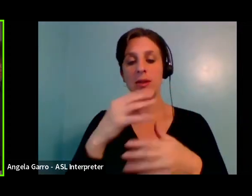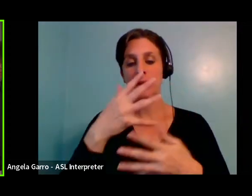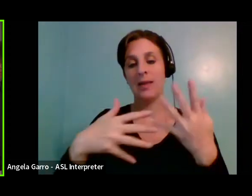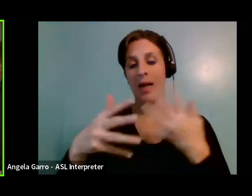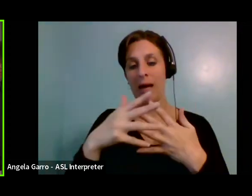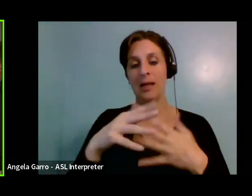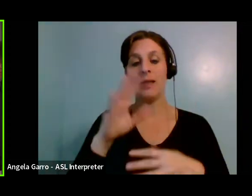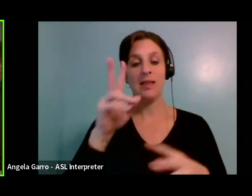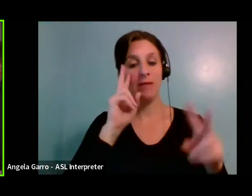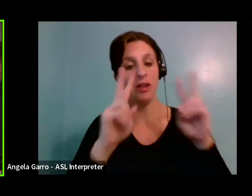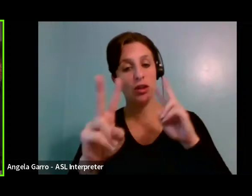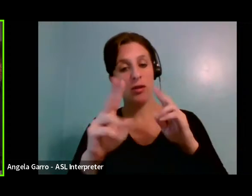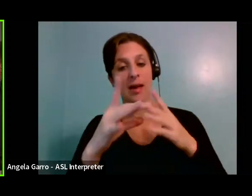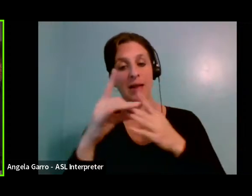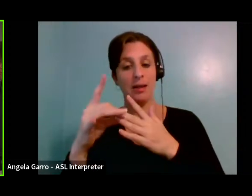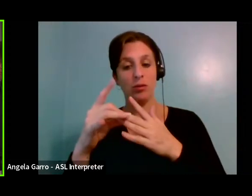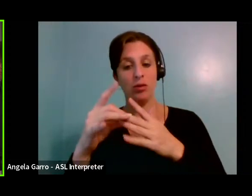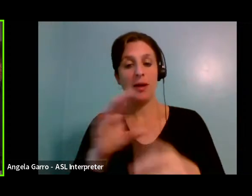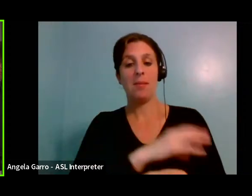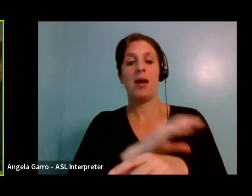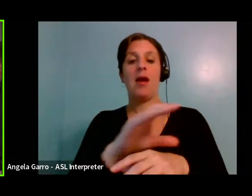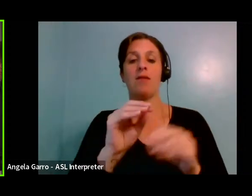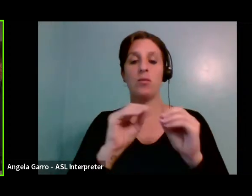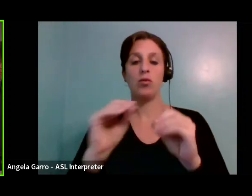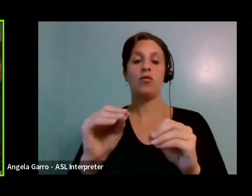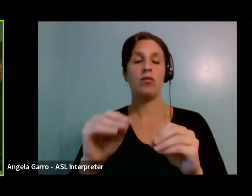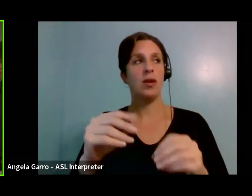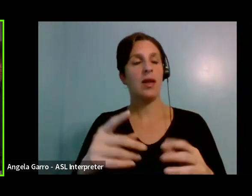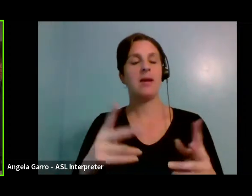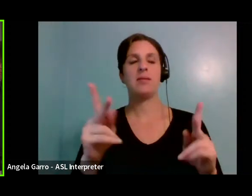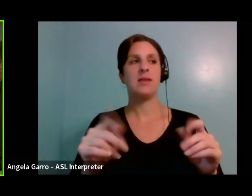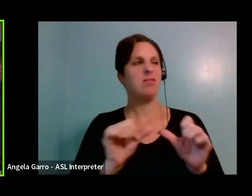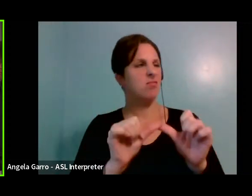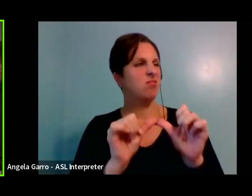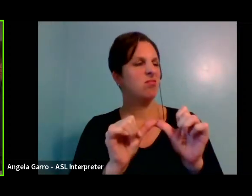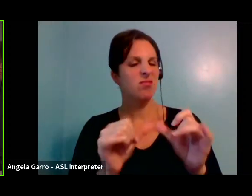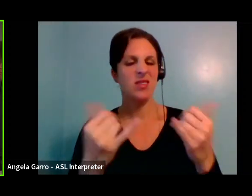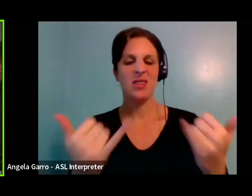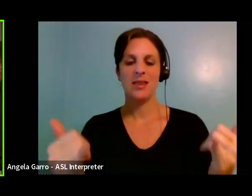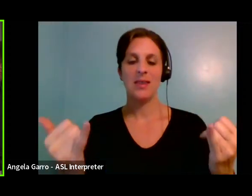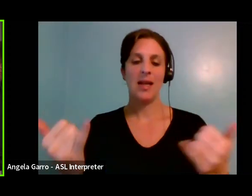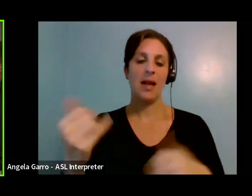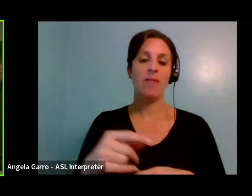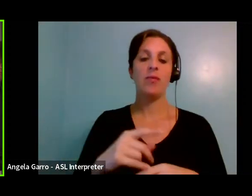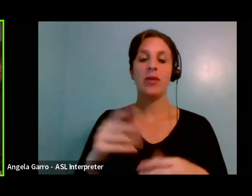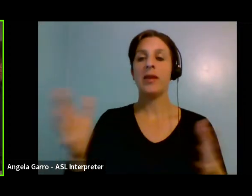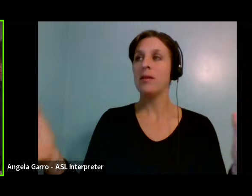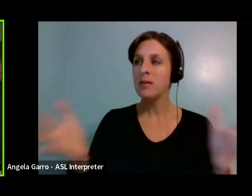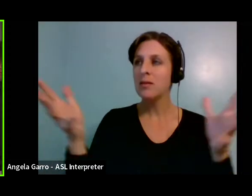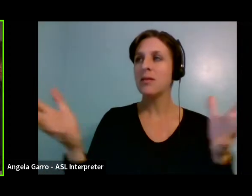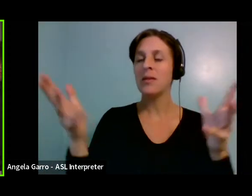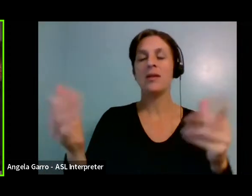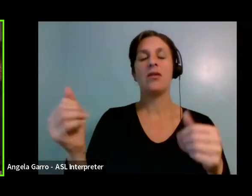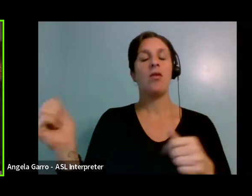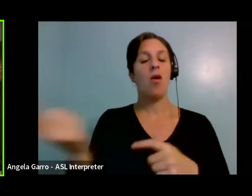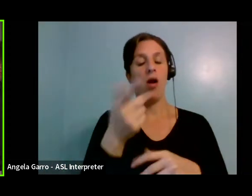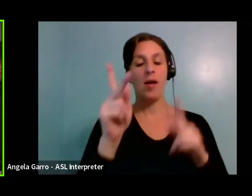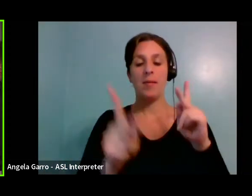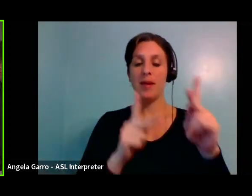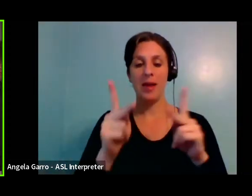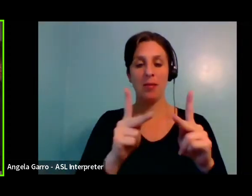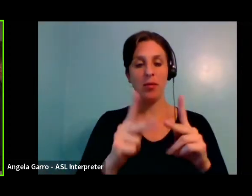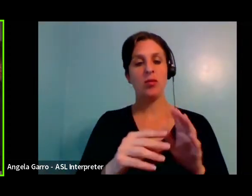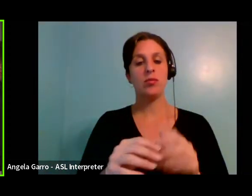powerful movement that burns brightly to this day, rallying people from all walks of life to champion the dignity of work.